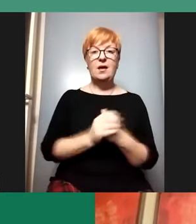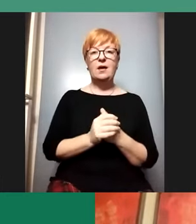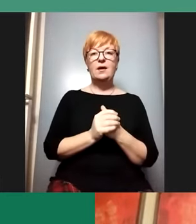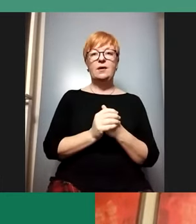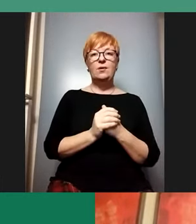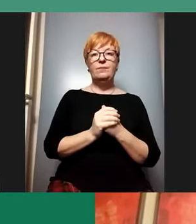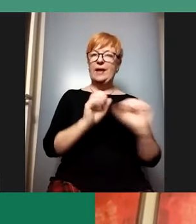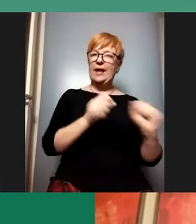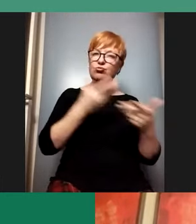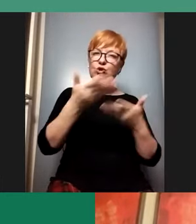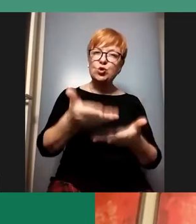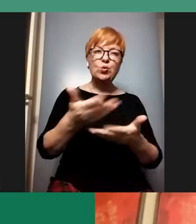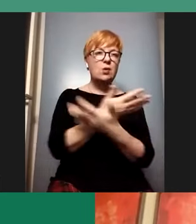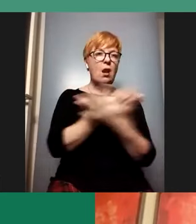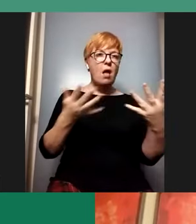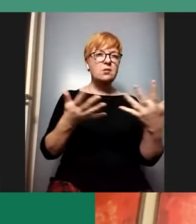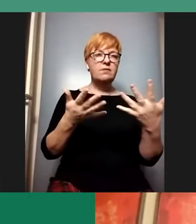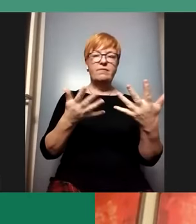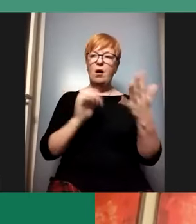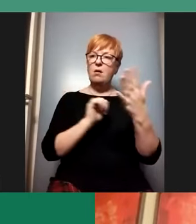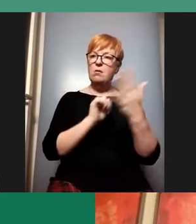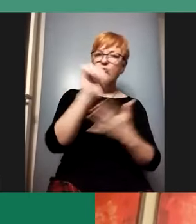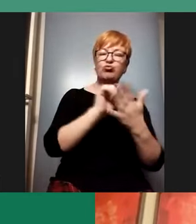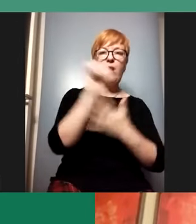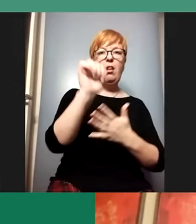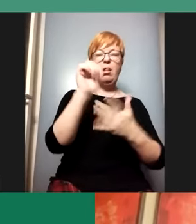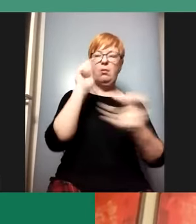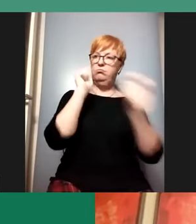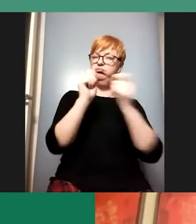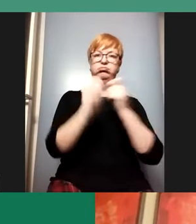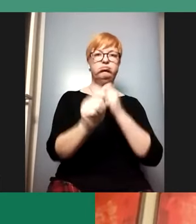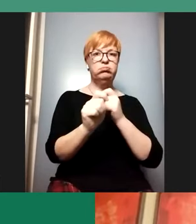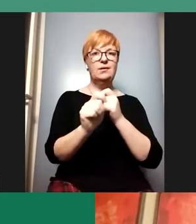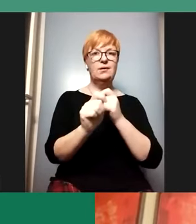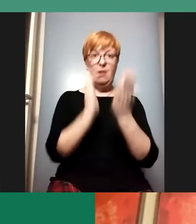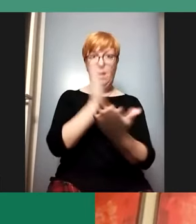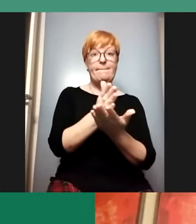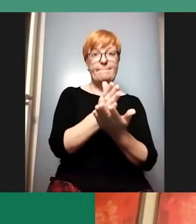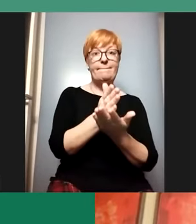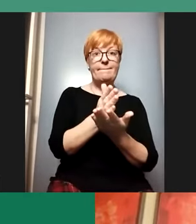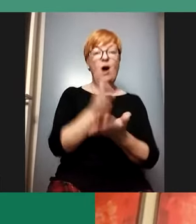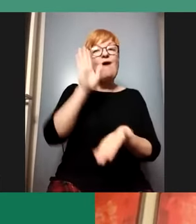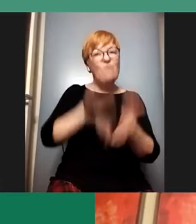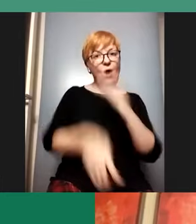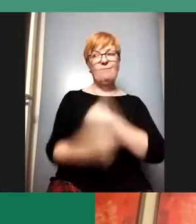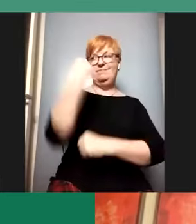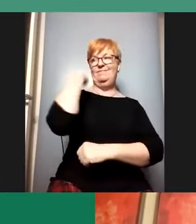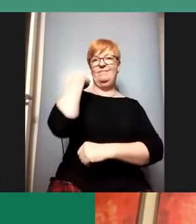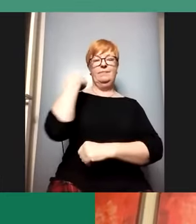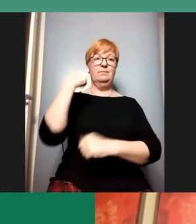a lot of cultural turning points, you know, through that experience of people coming during that time. We got Carnival, you